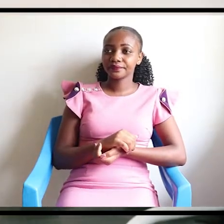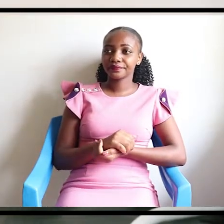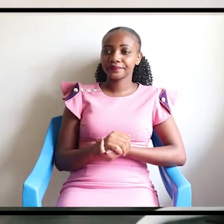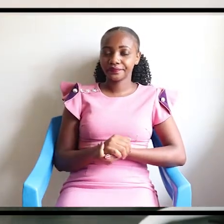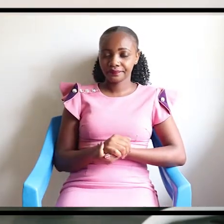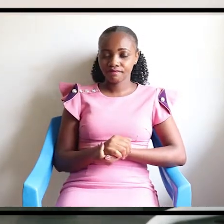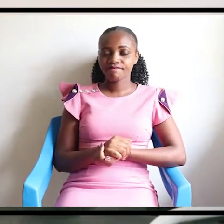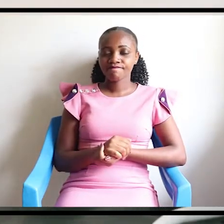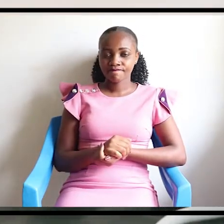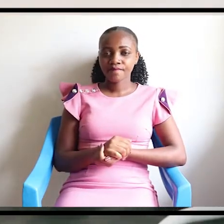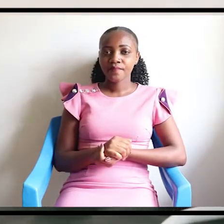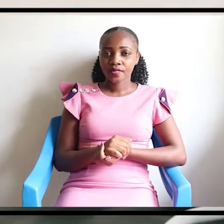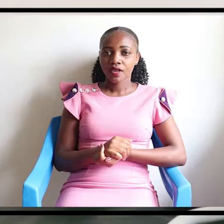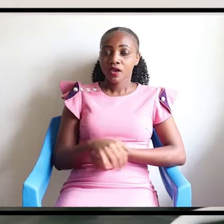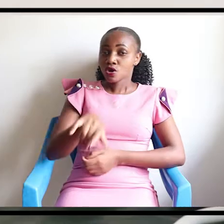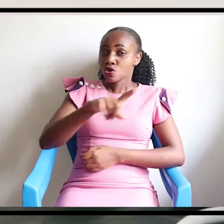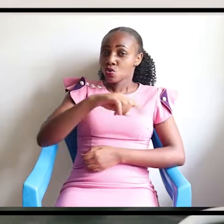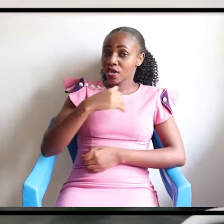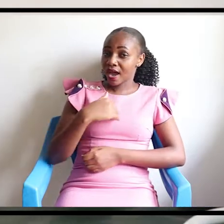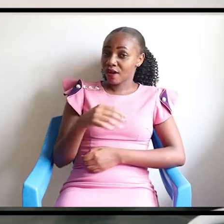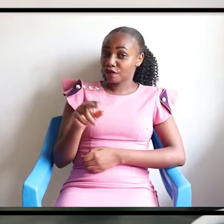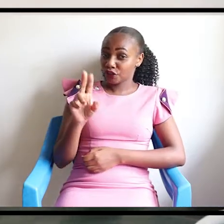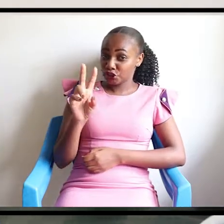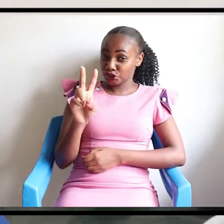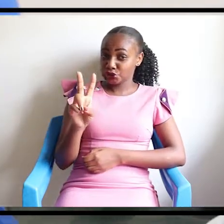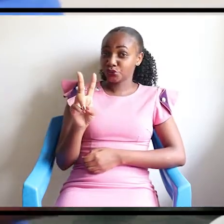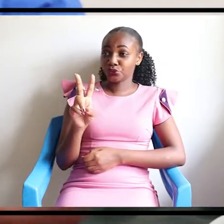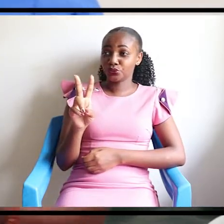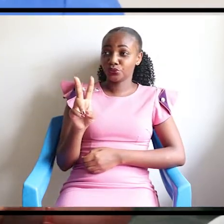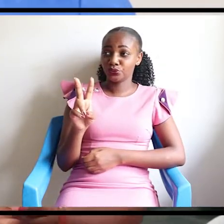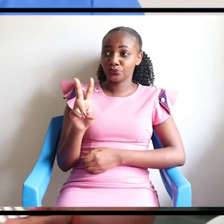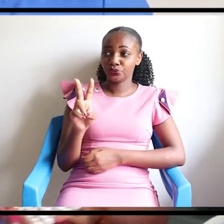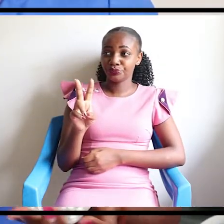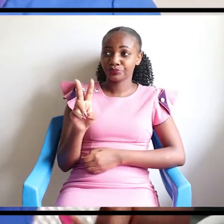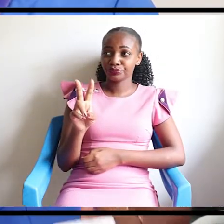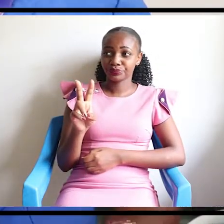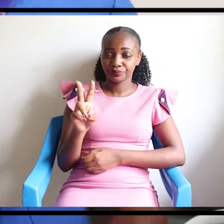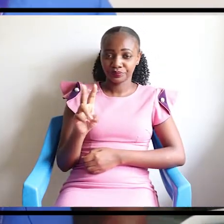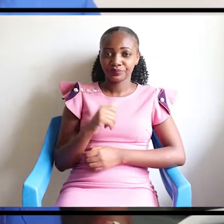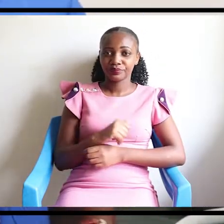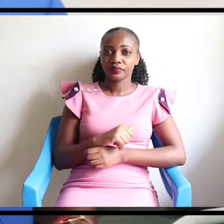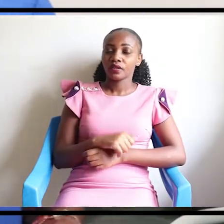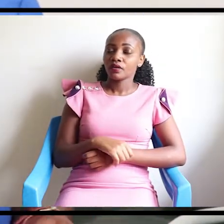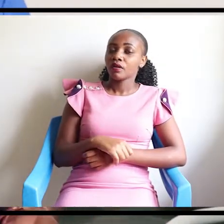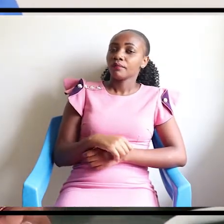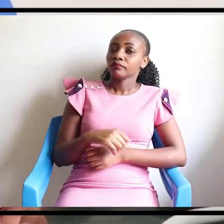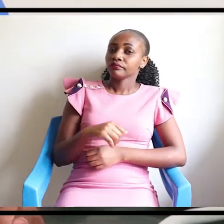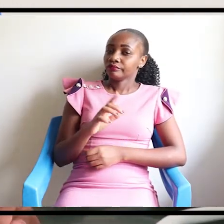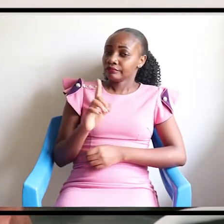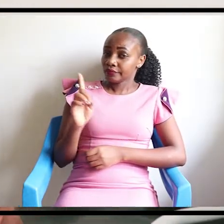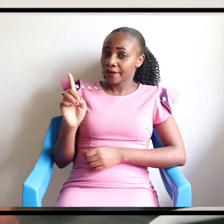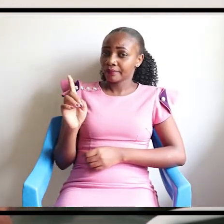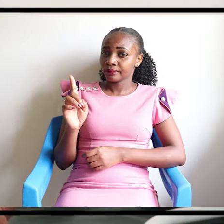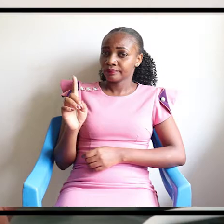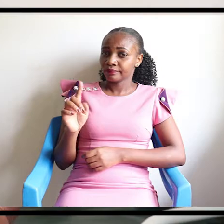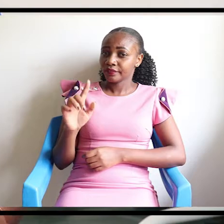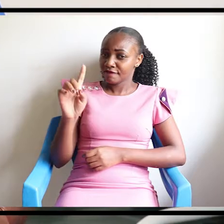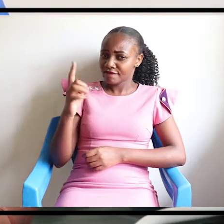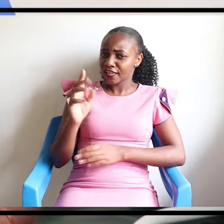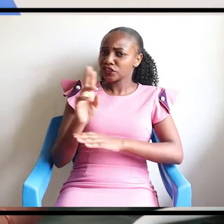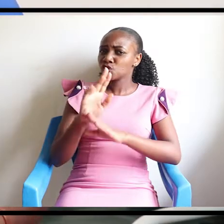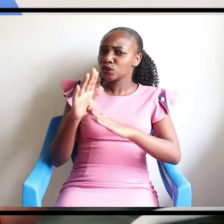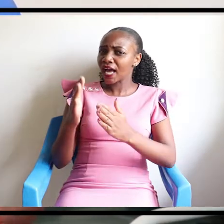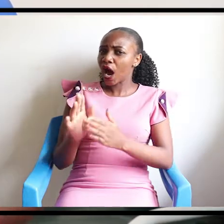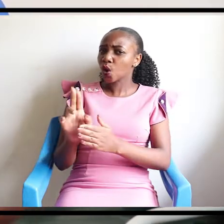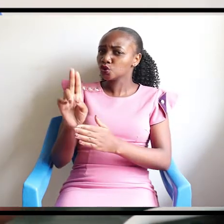On the pills, we have 2 types of pills. We have the combined pill. The combined pill is a 21-day